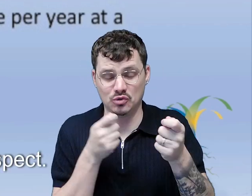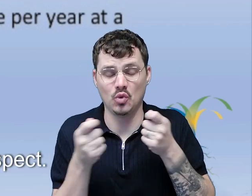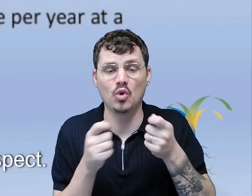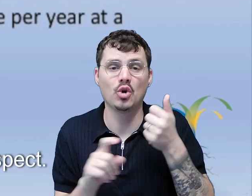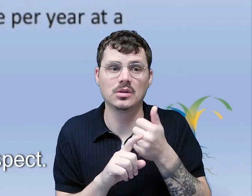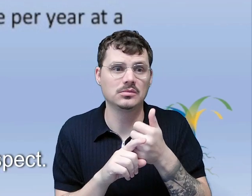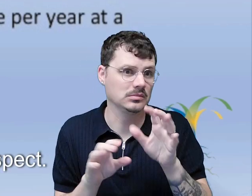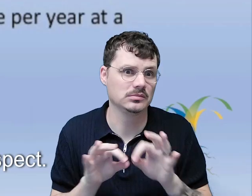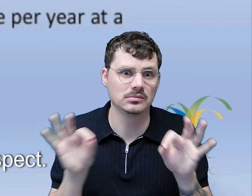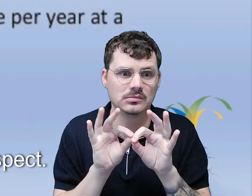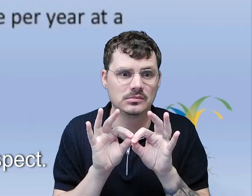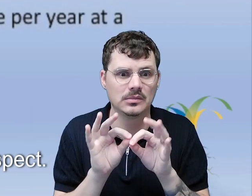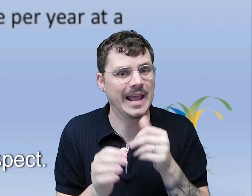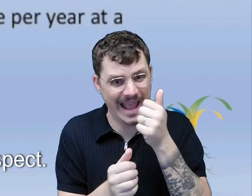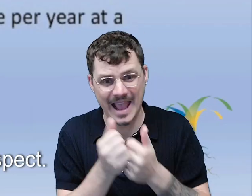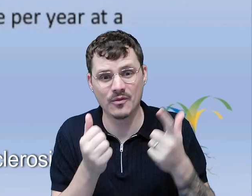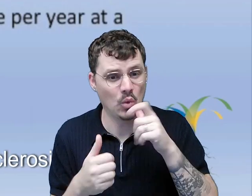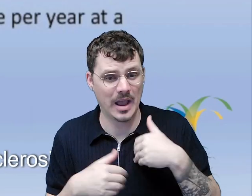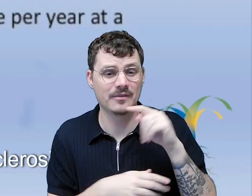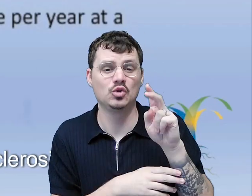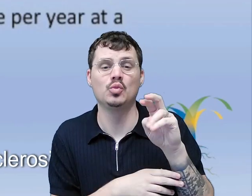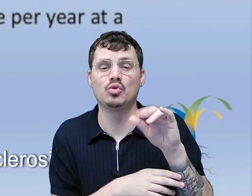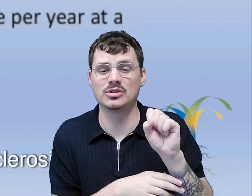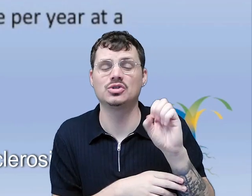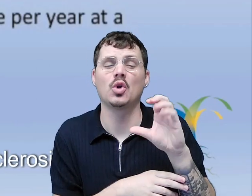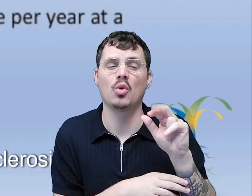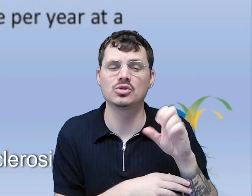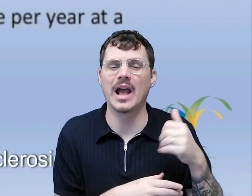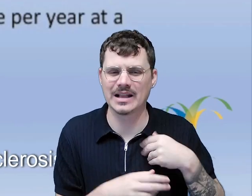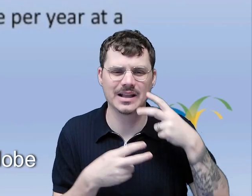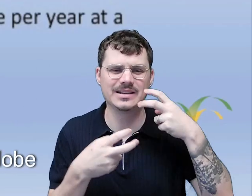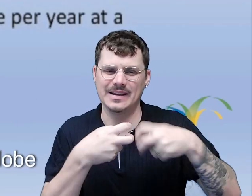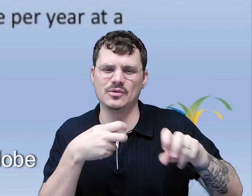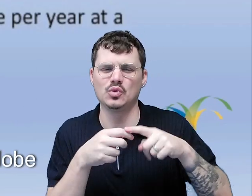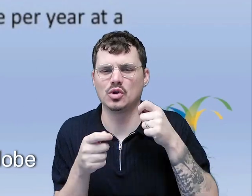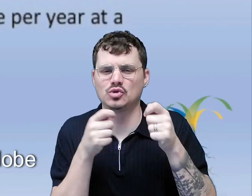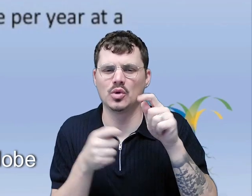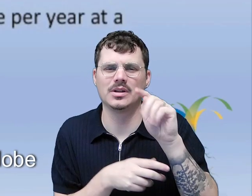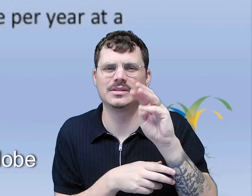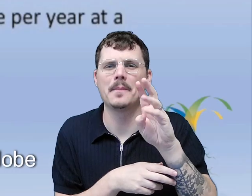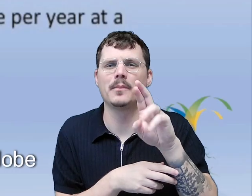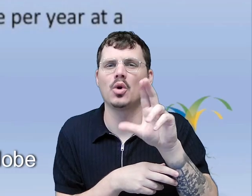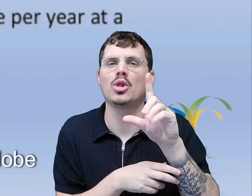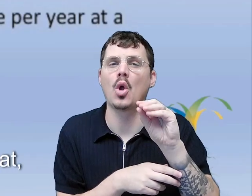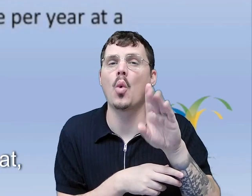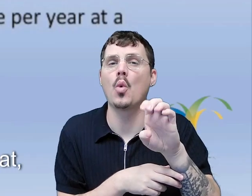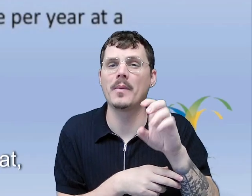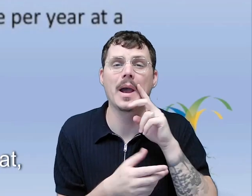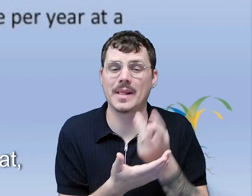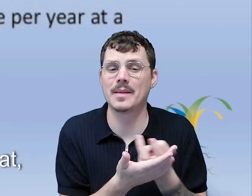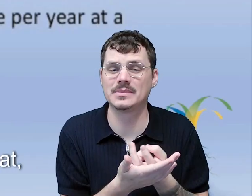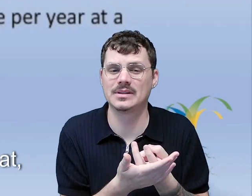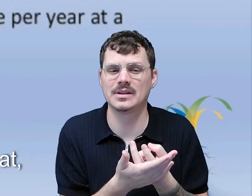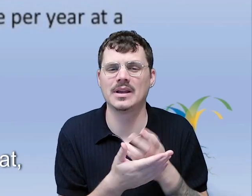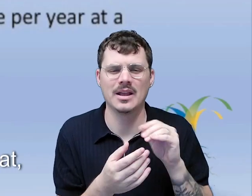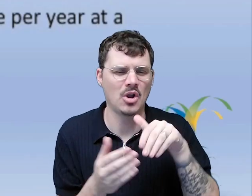Seizure control is an essential aspect. Almost everybody with tuberous sclerosis has difficult to control temporal lobe epilepsy or